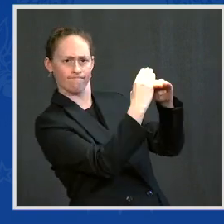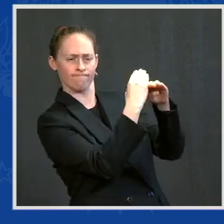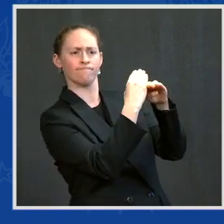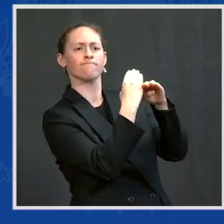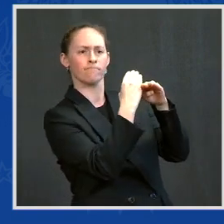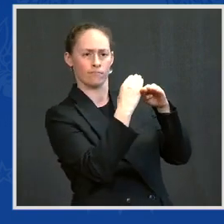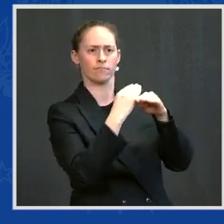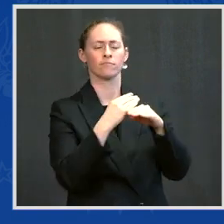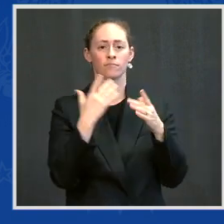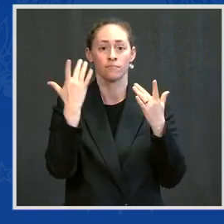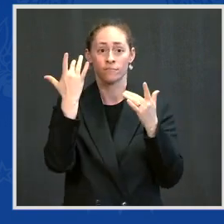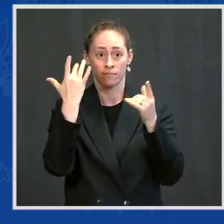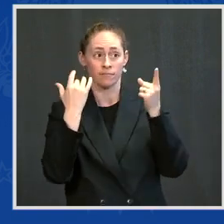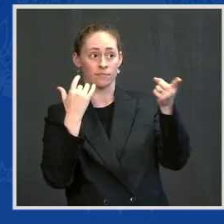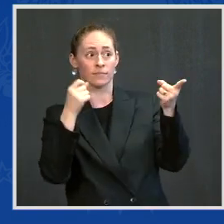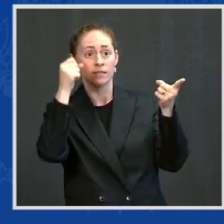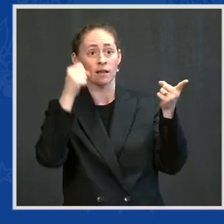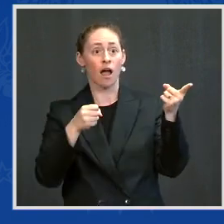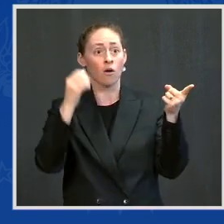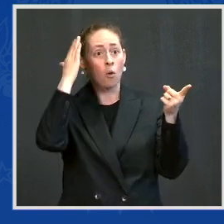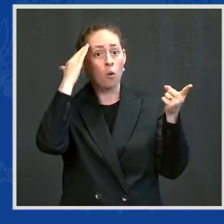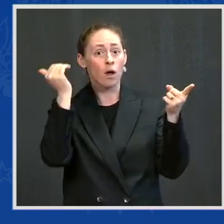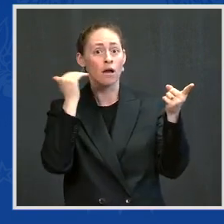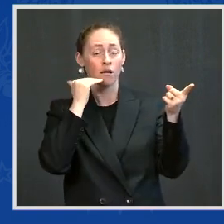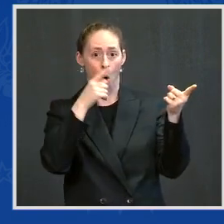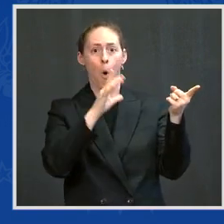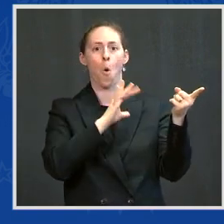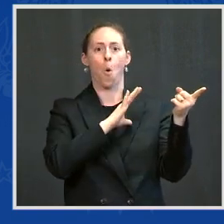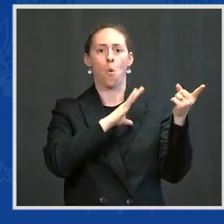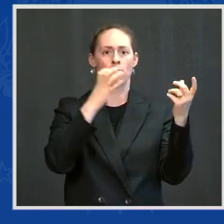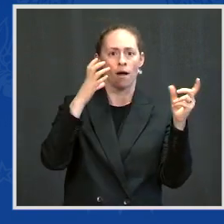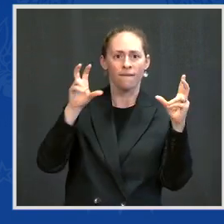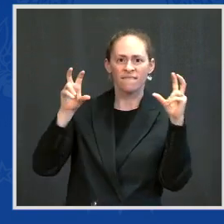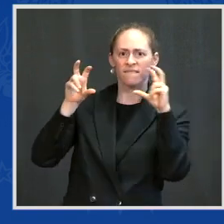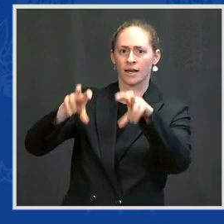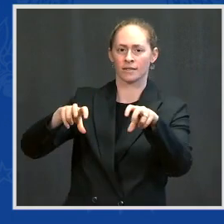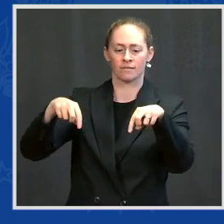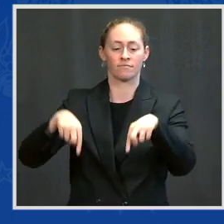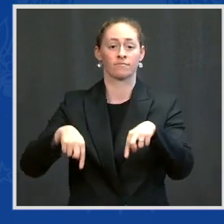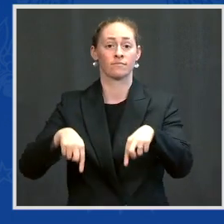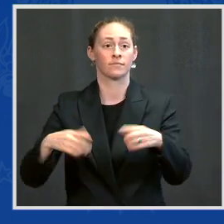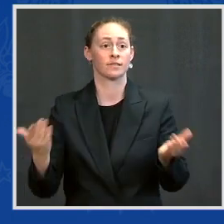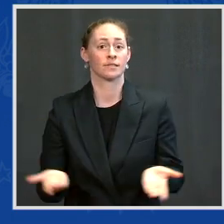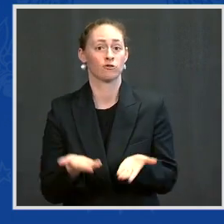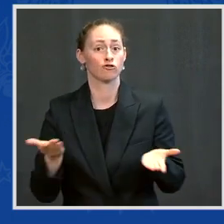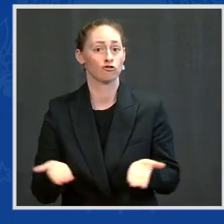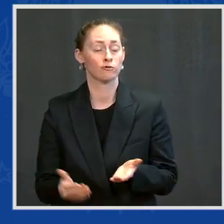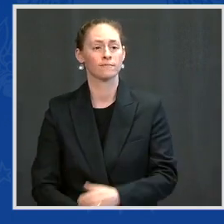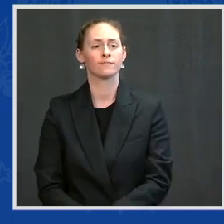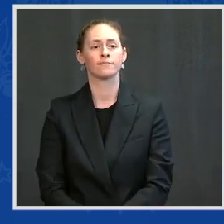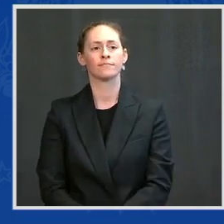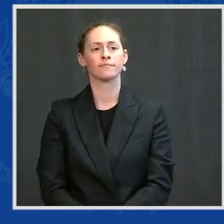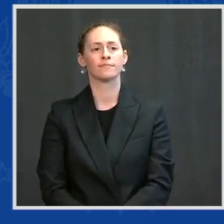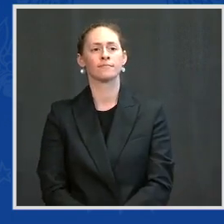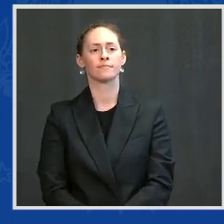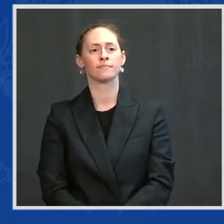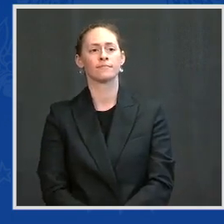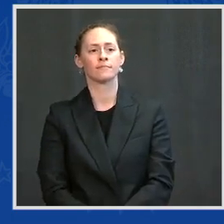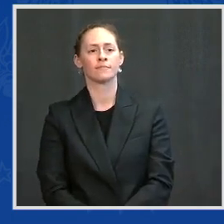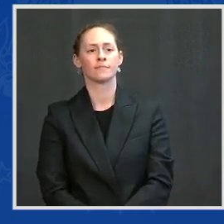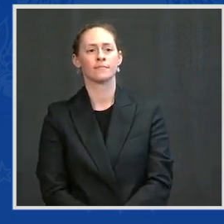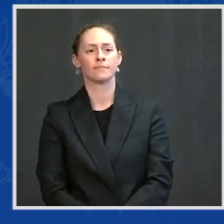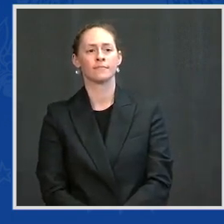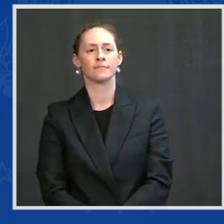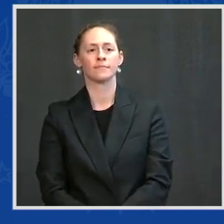United States, including this morning's announcement of more than $25 billion in new investments from Samsung, Hyundai,